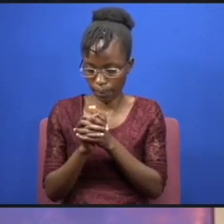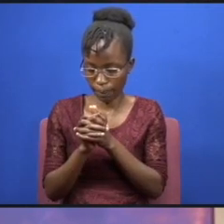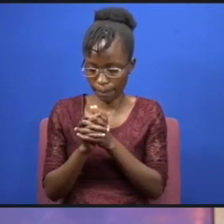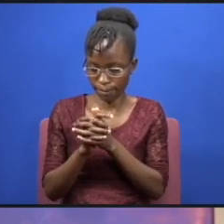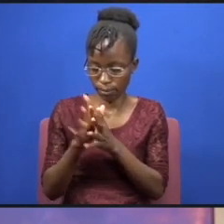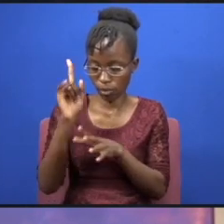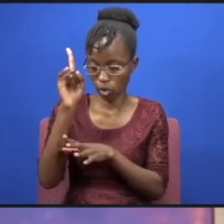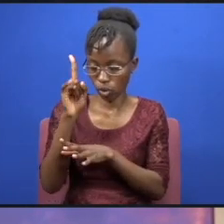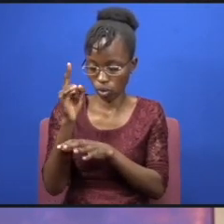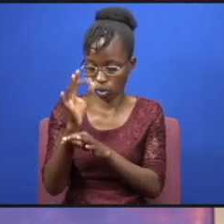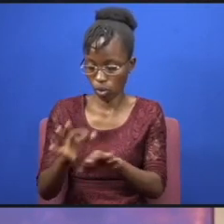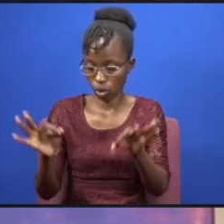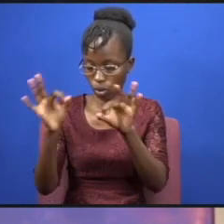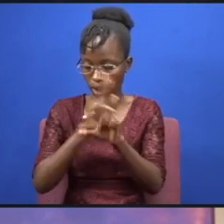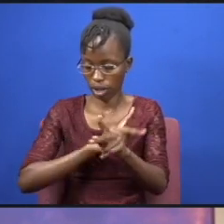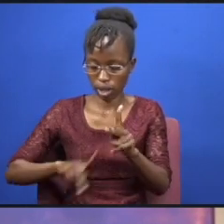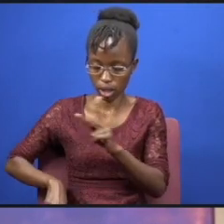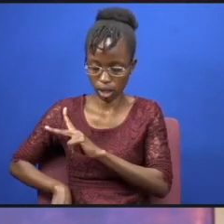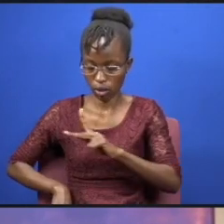You deserve it, King of Kings.